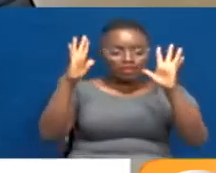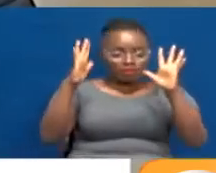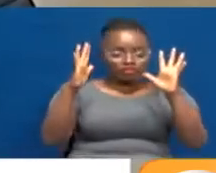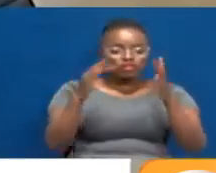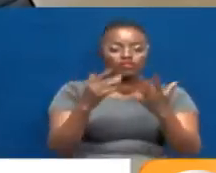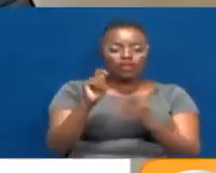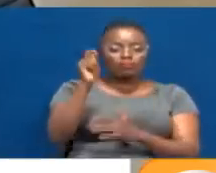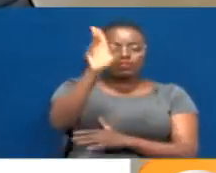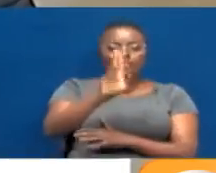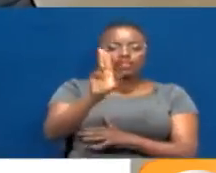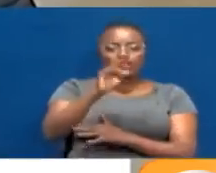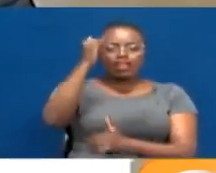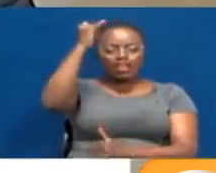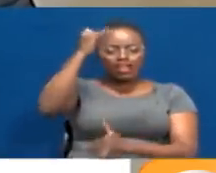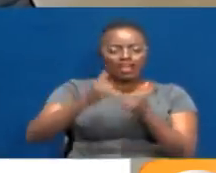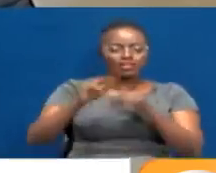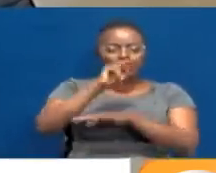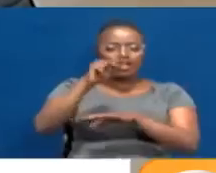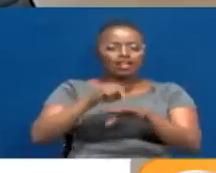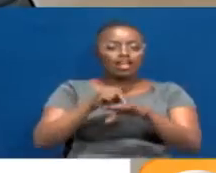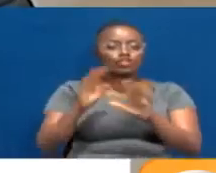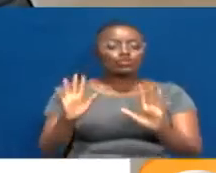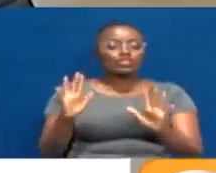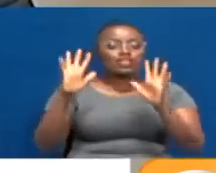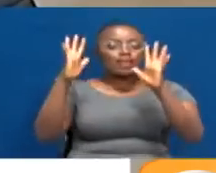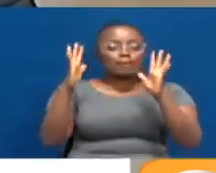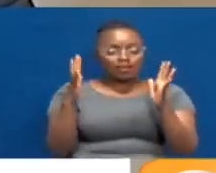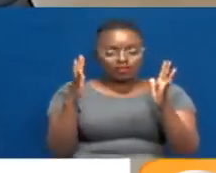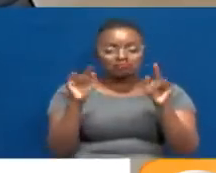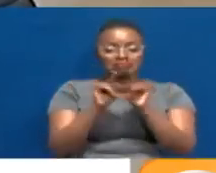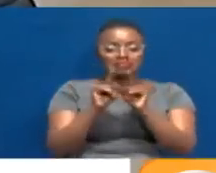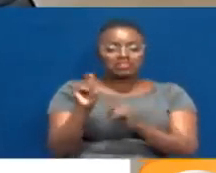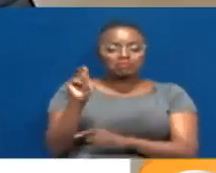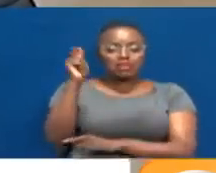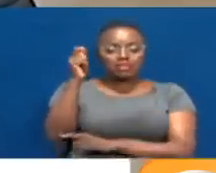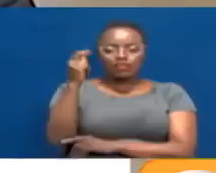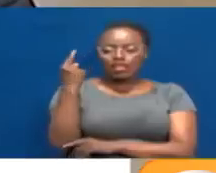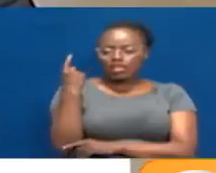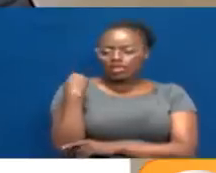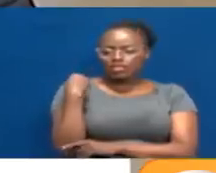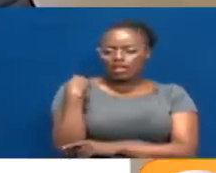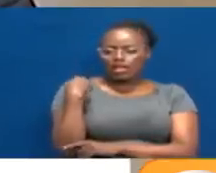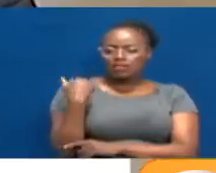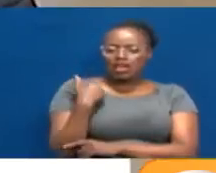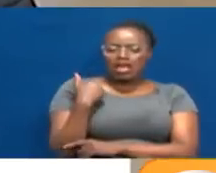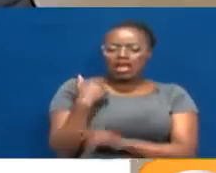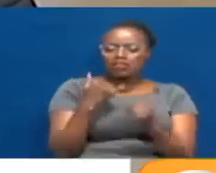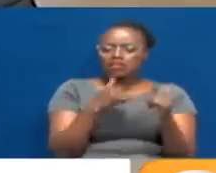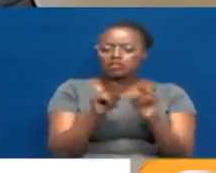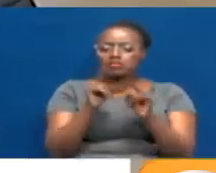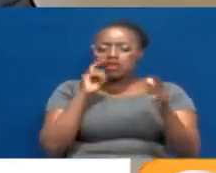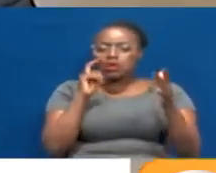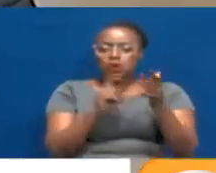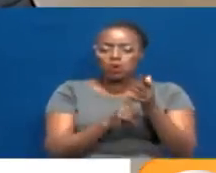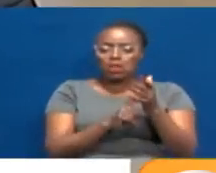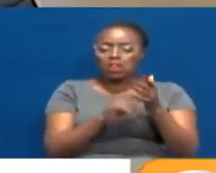was President Uhuru Kenyatta's last national celebrations as head of state. Yesterday, he made no effort to recognize